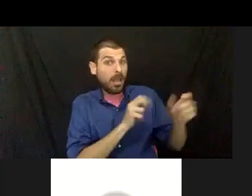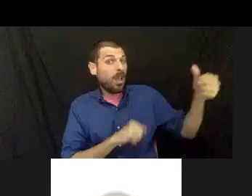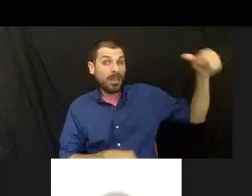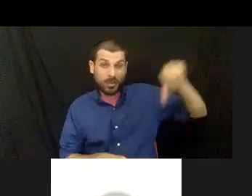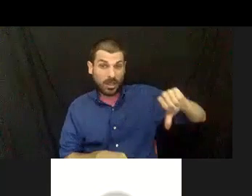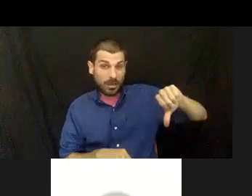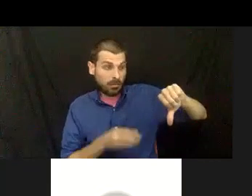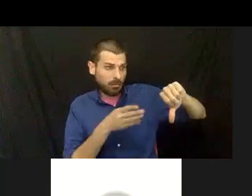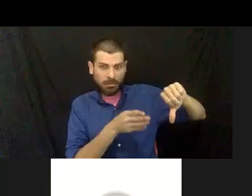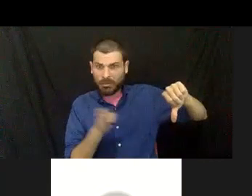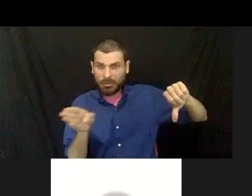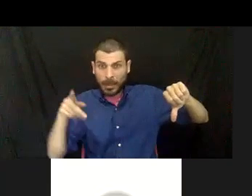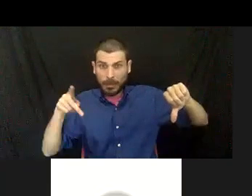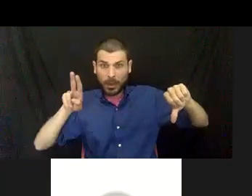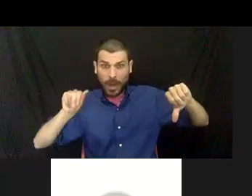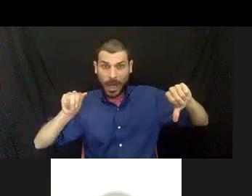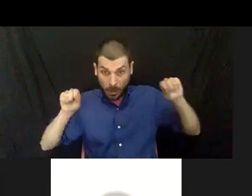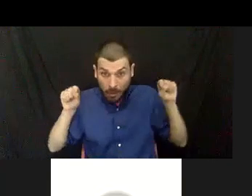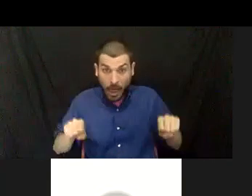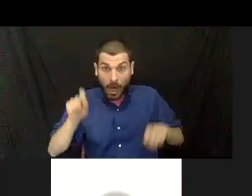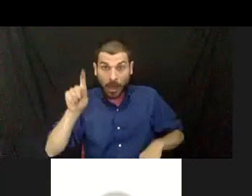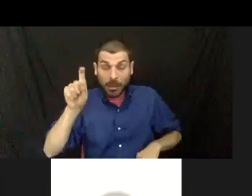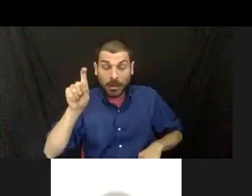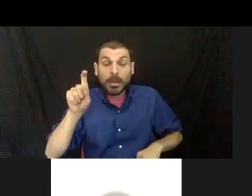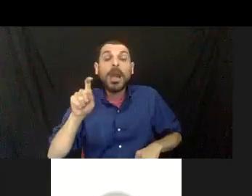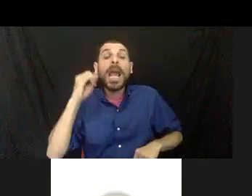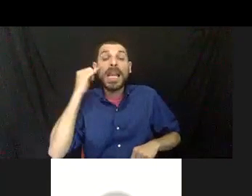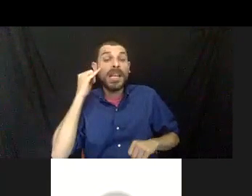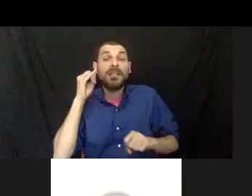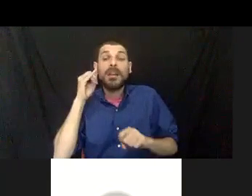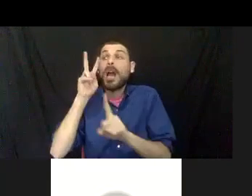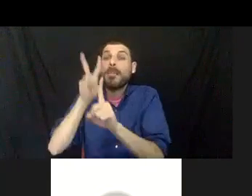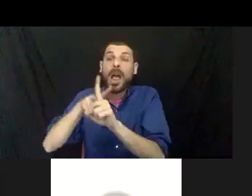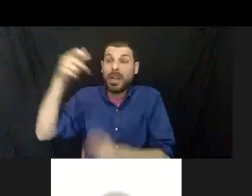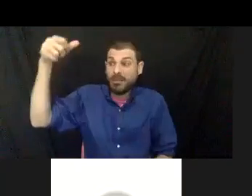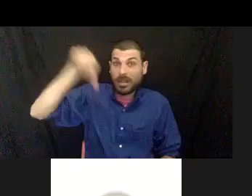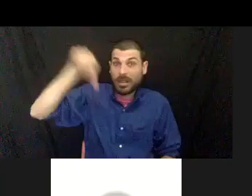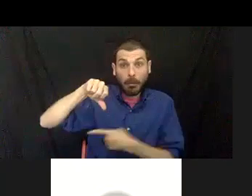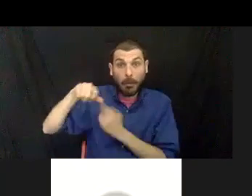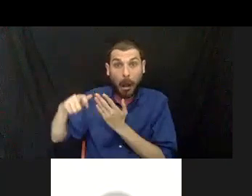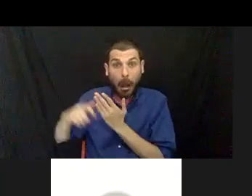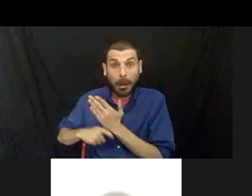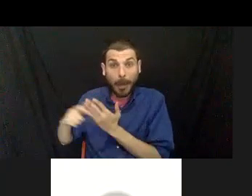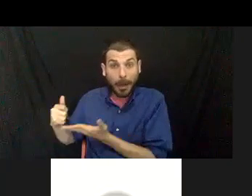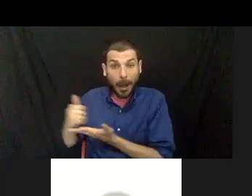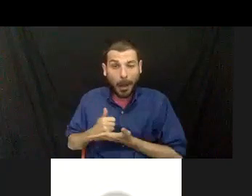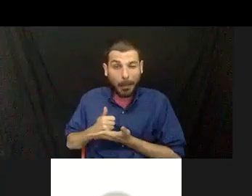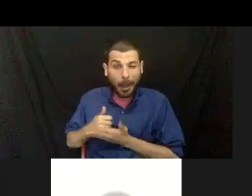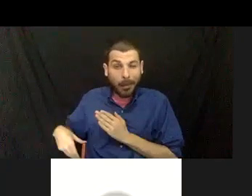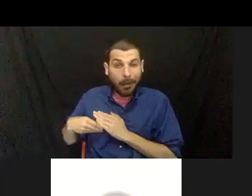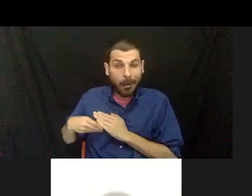eligible? Would you still qualify for the extra $600 just because you applied, or no? No, I don't think so, because